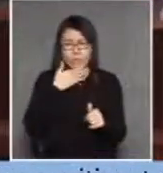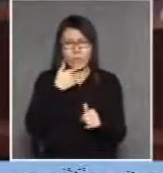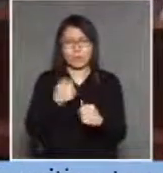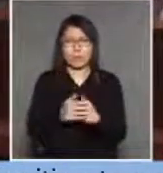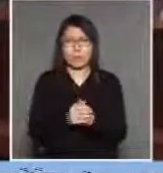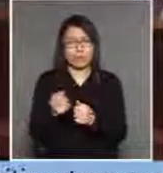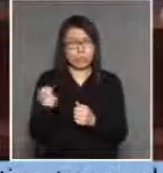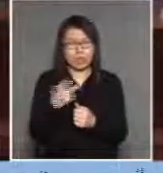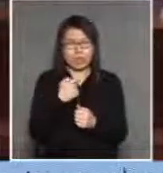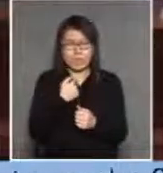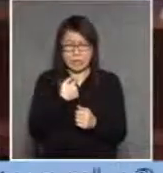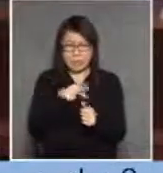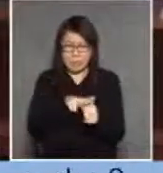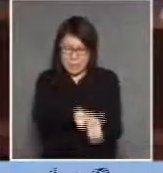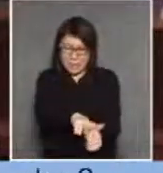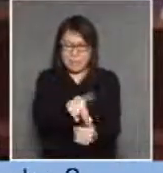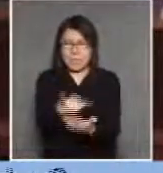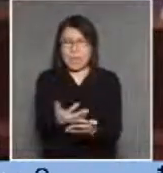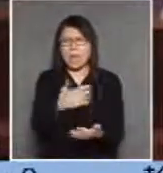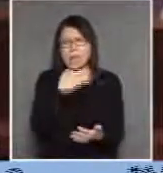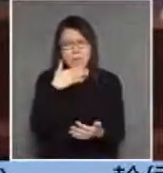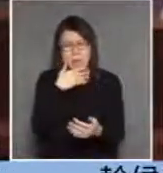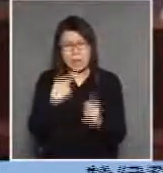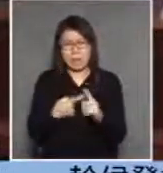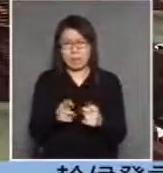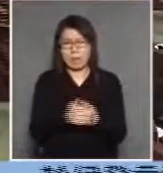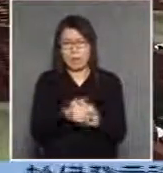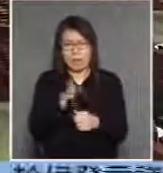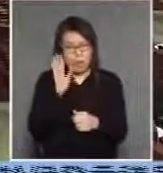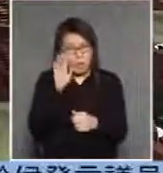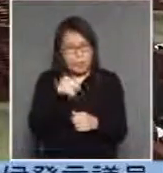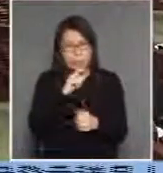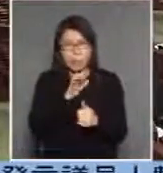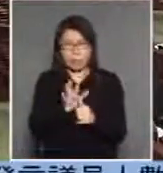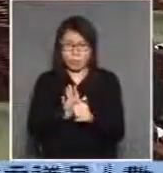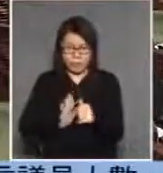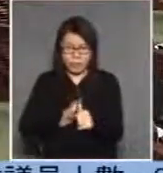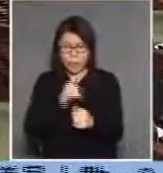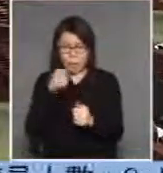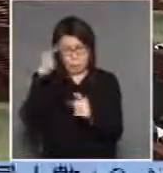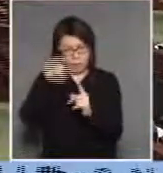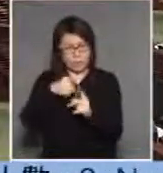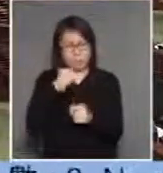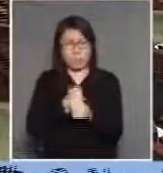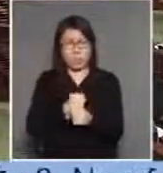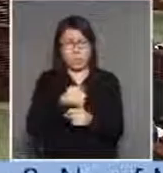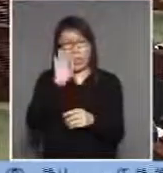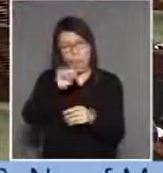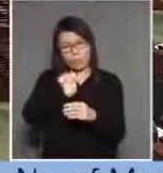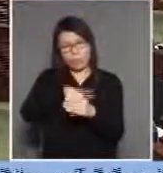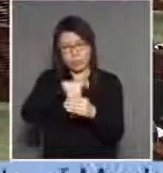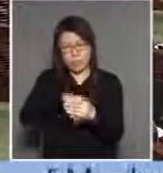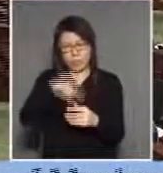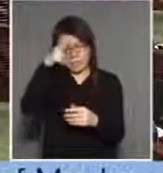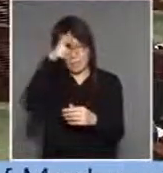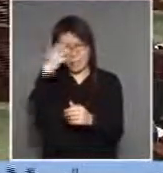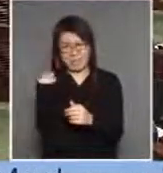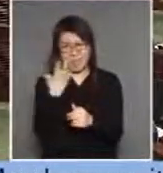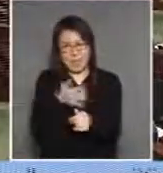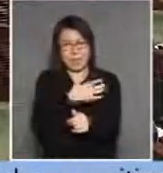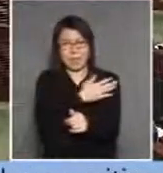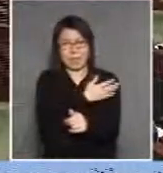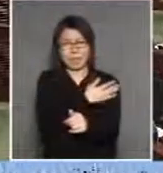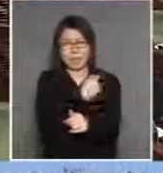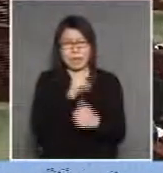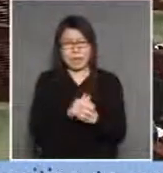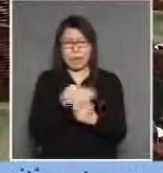young people, is throwing young people down the pit in order to achieve ulterior motives. That may be because